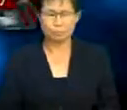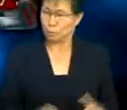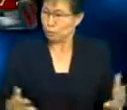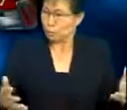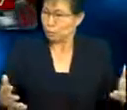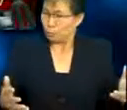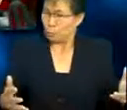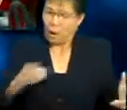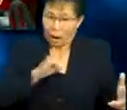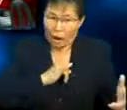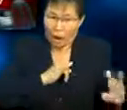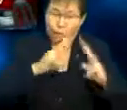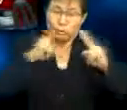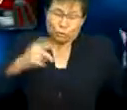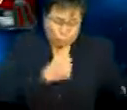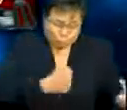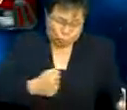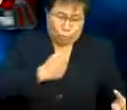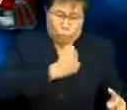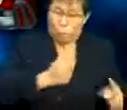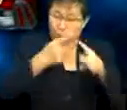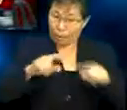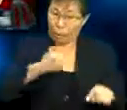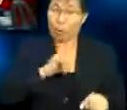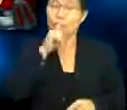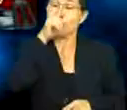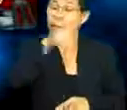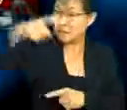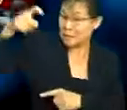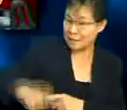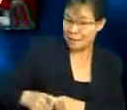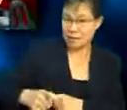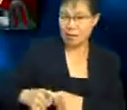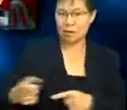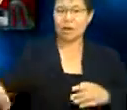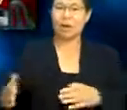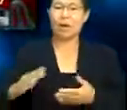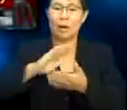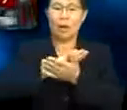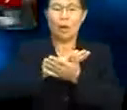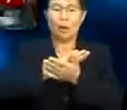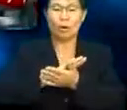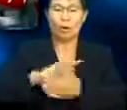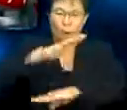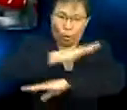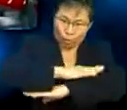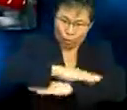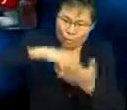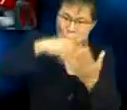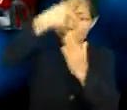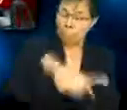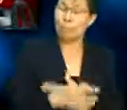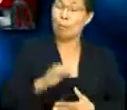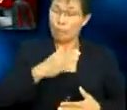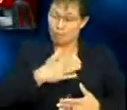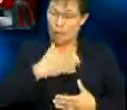show. Ooh, I'm so sorry, but I really need to host this program.